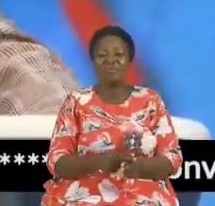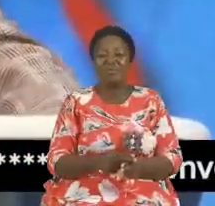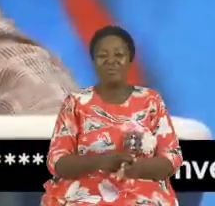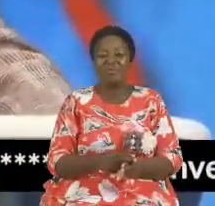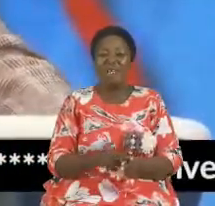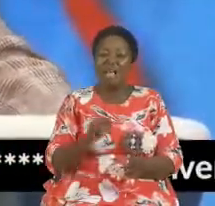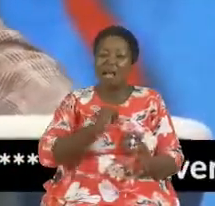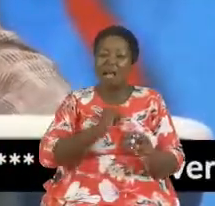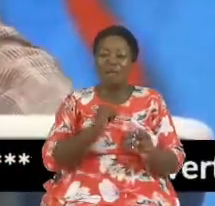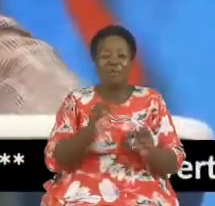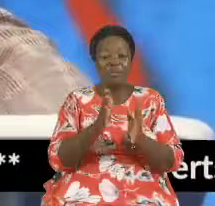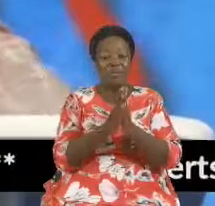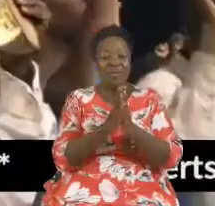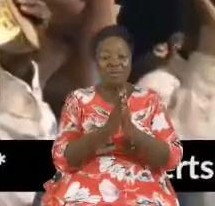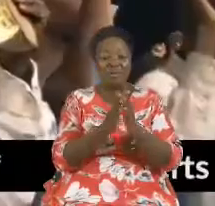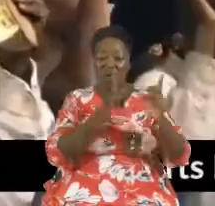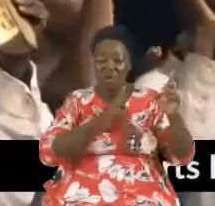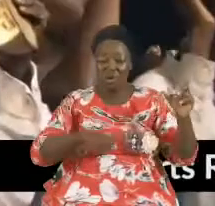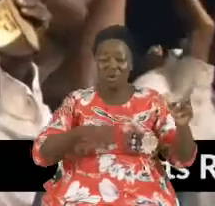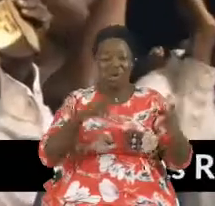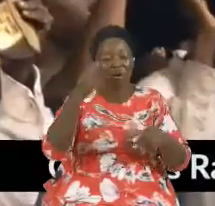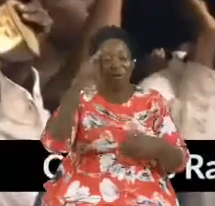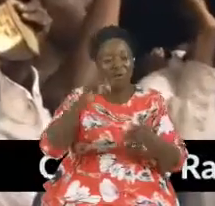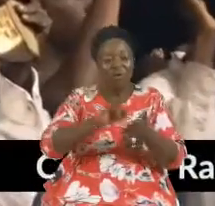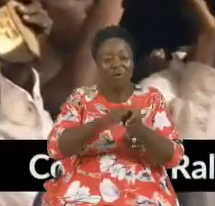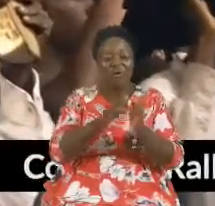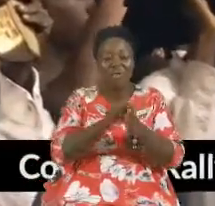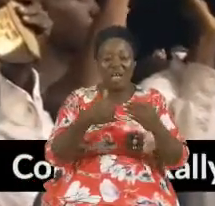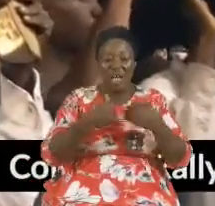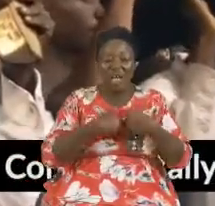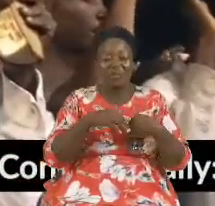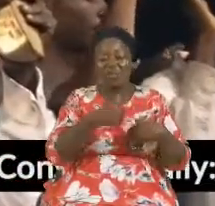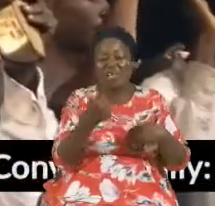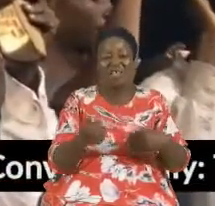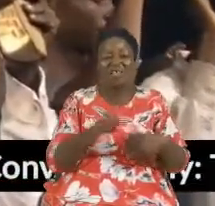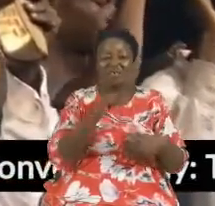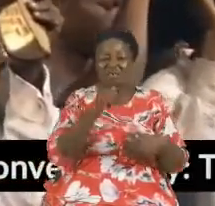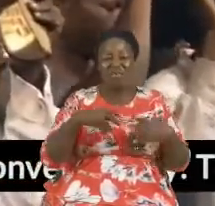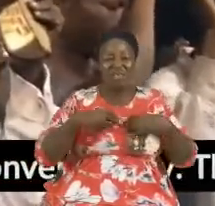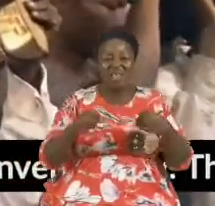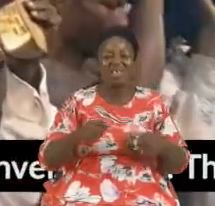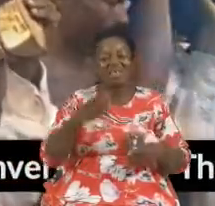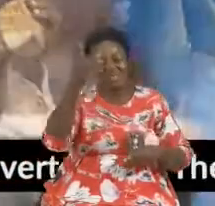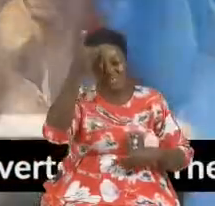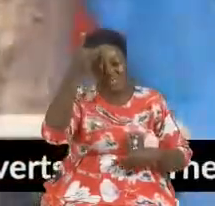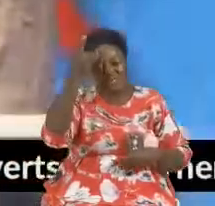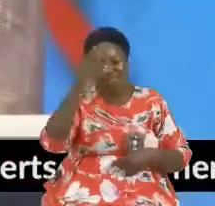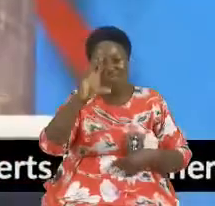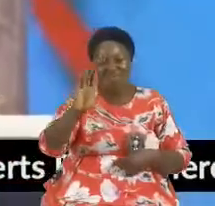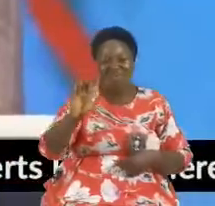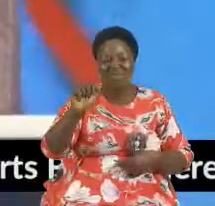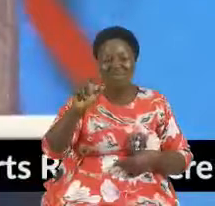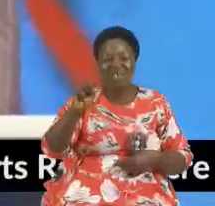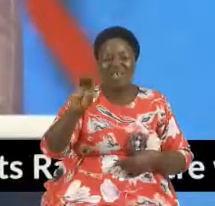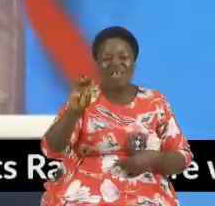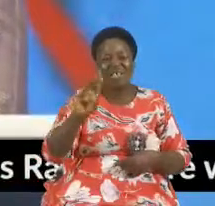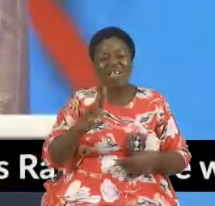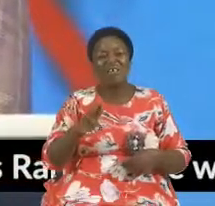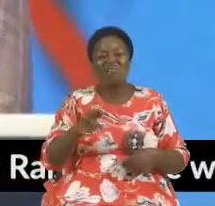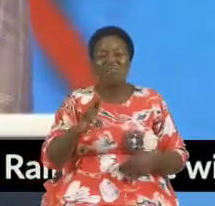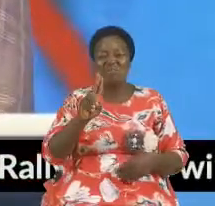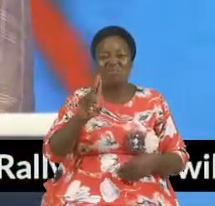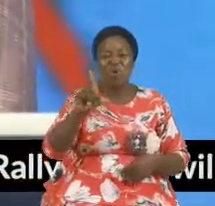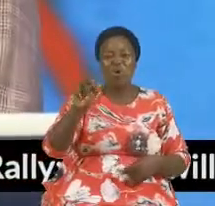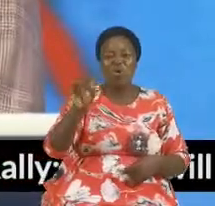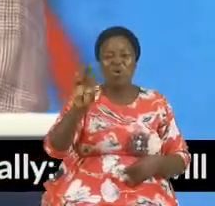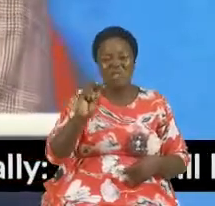in Jesus' name. I pray, Lord, for those who have any incurable disease,